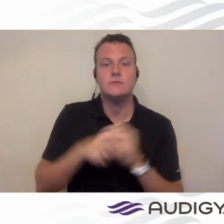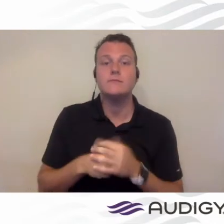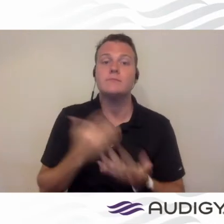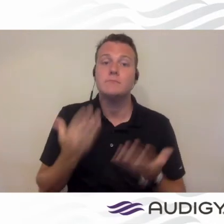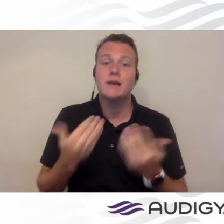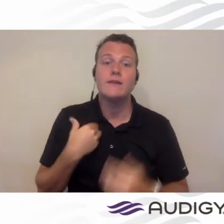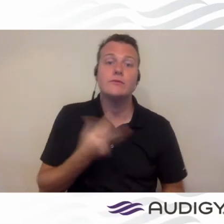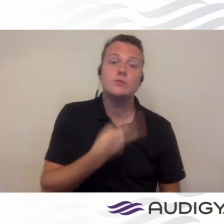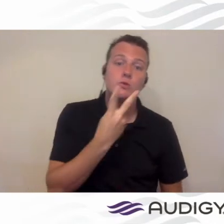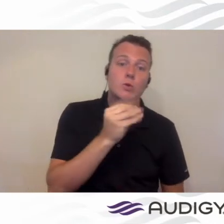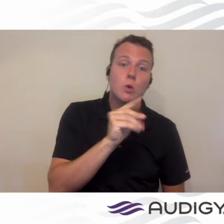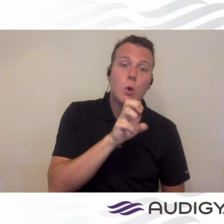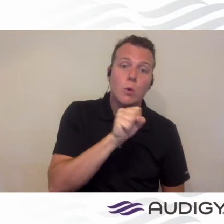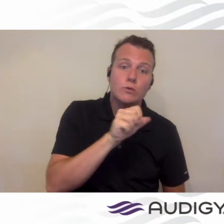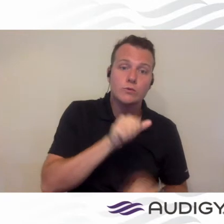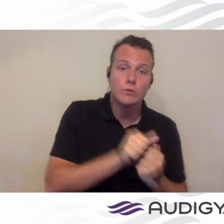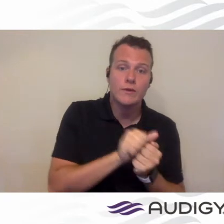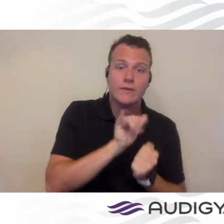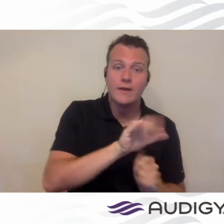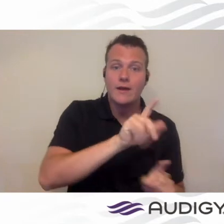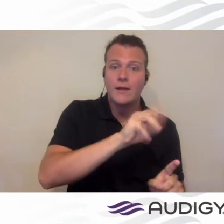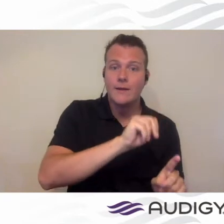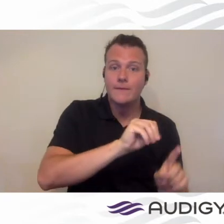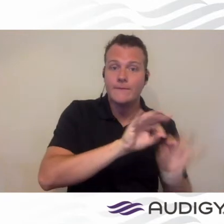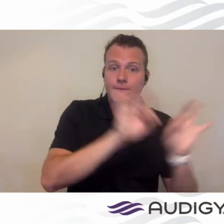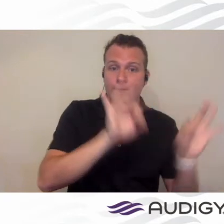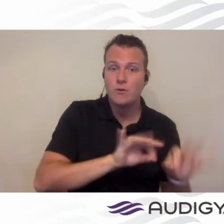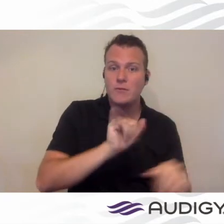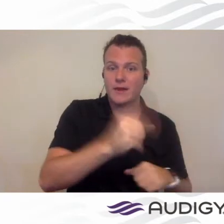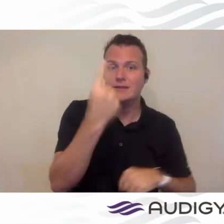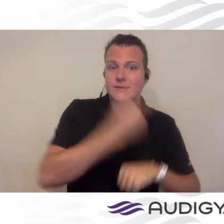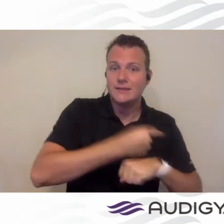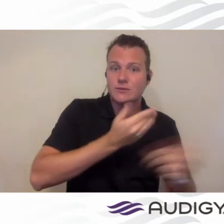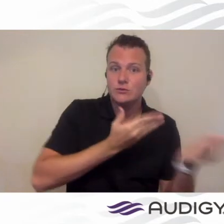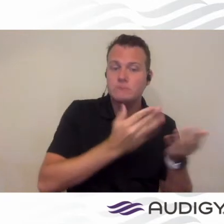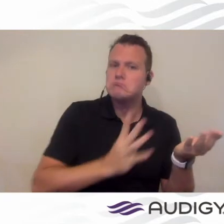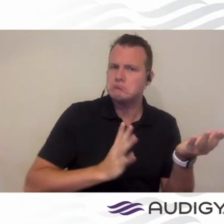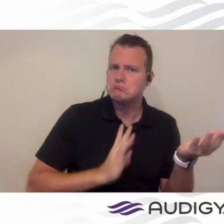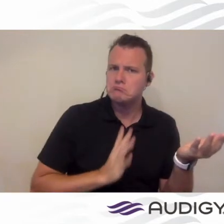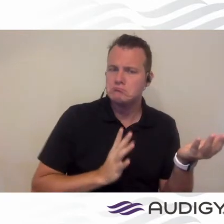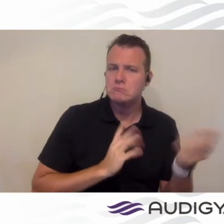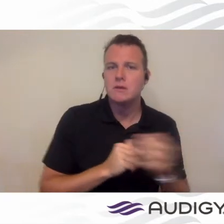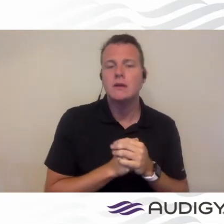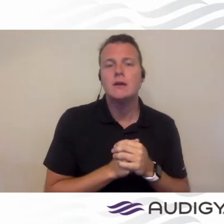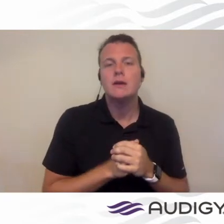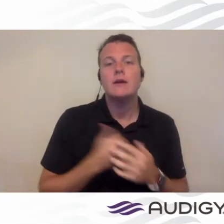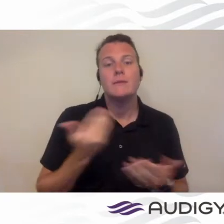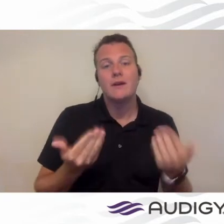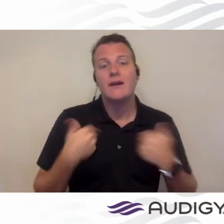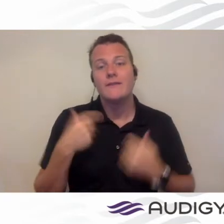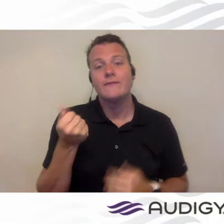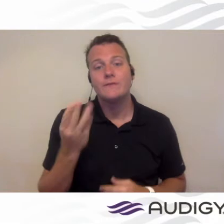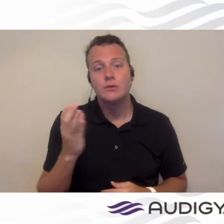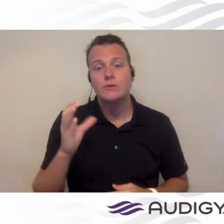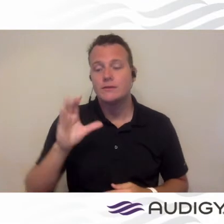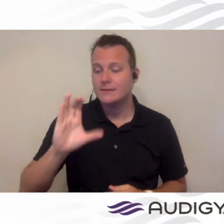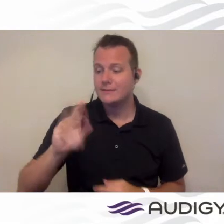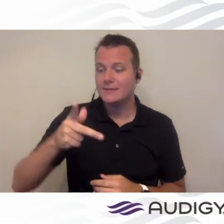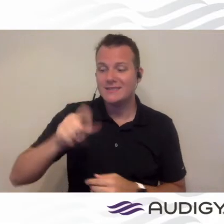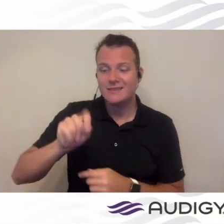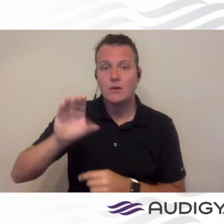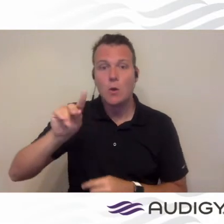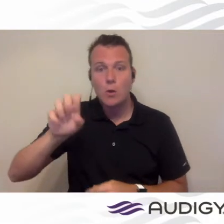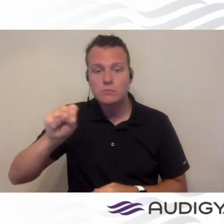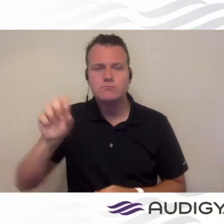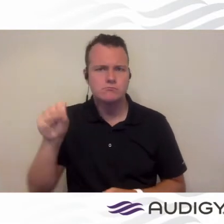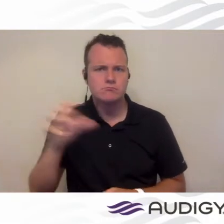2 codes on a claim form for that date of service, and that's fine. You may have a couple CPT codes, but you